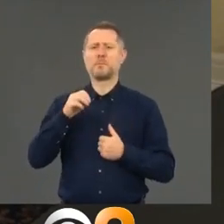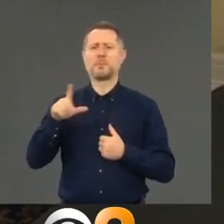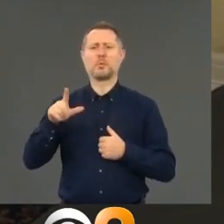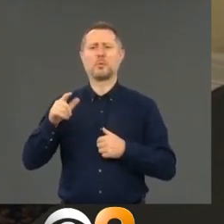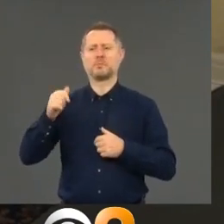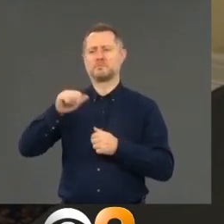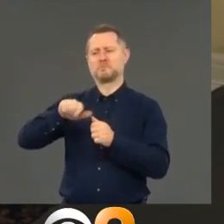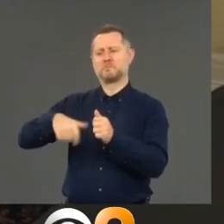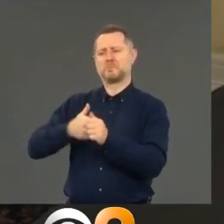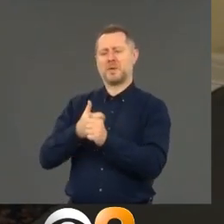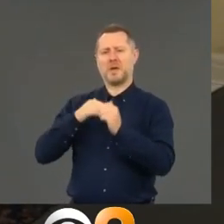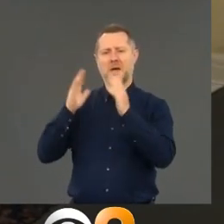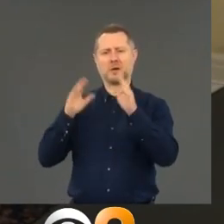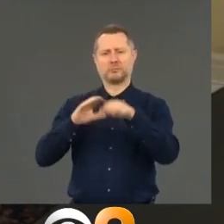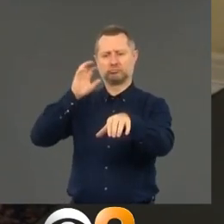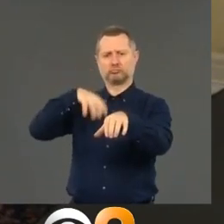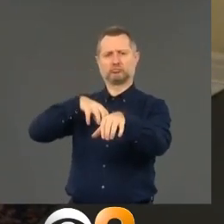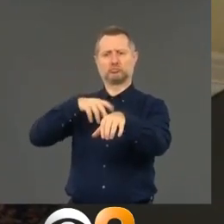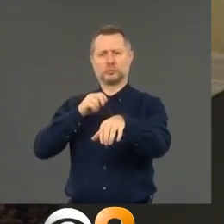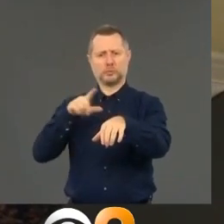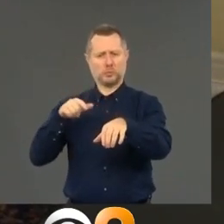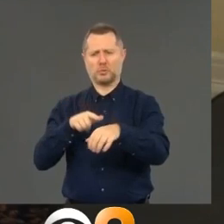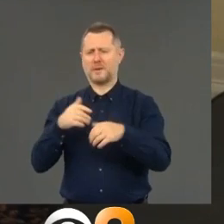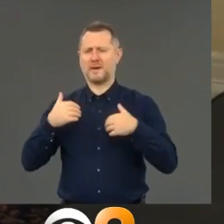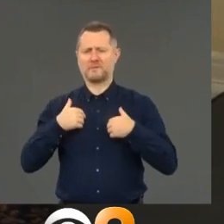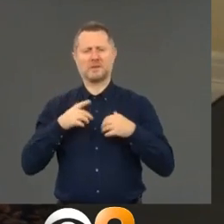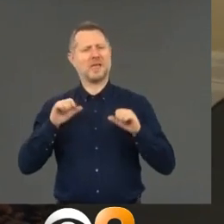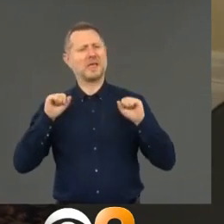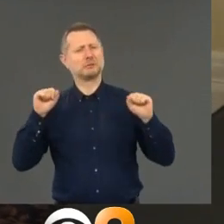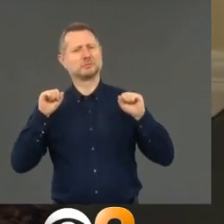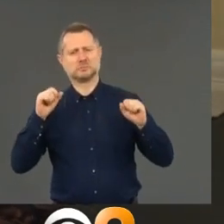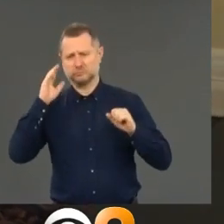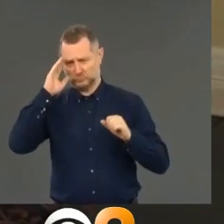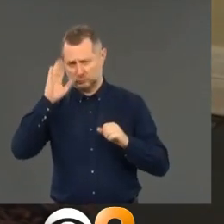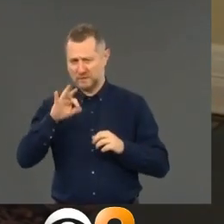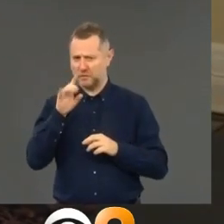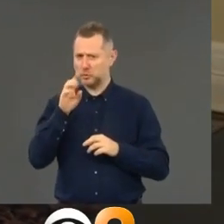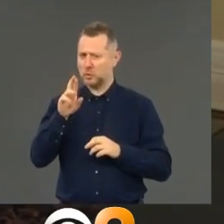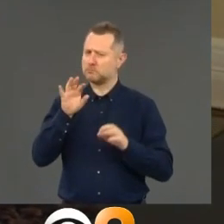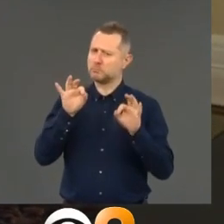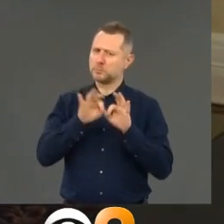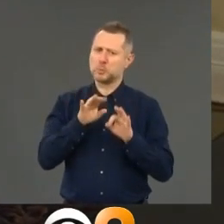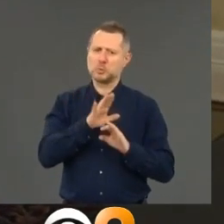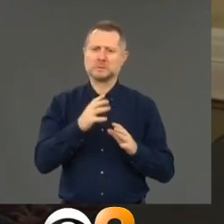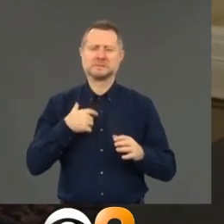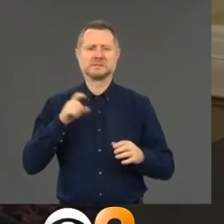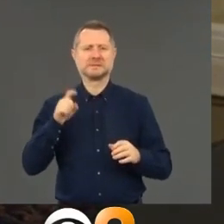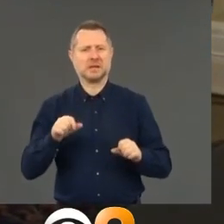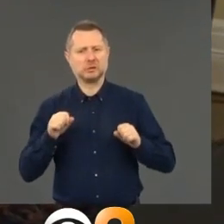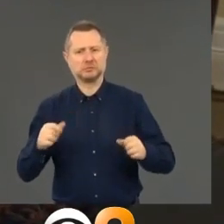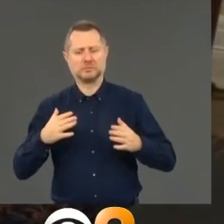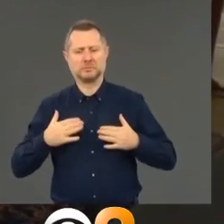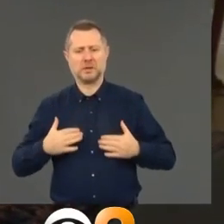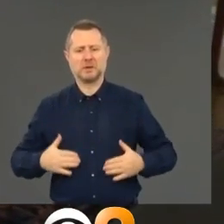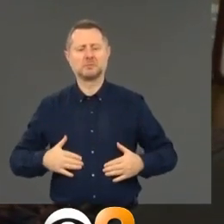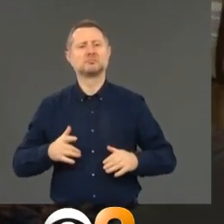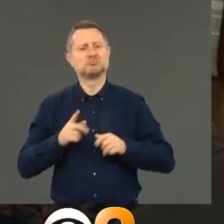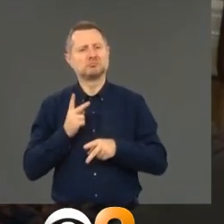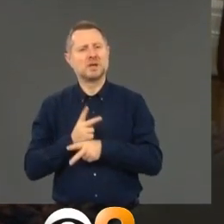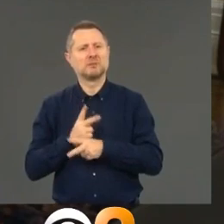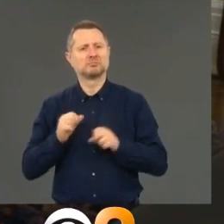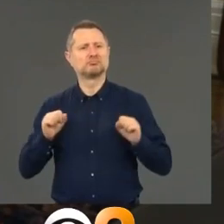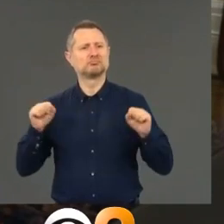house, which was a pool that he exercised in. It was very important for FDR, obviously, to keep his upper body very strong. He was holding himself